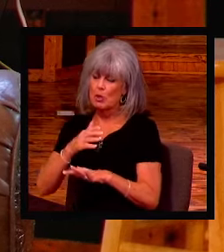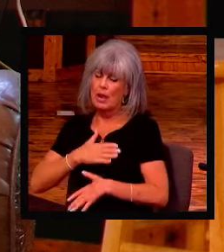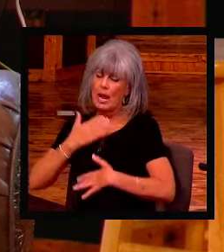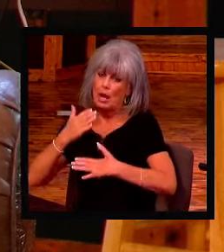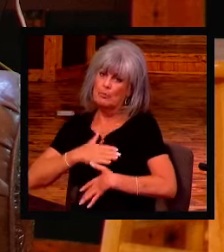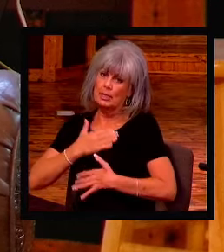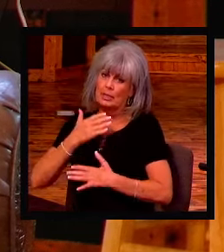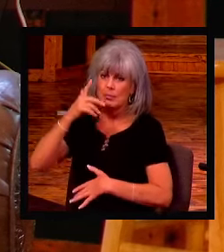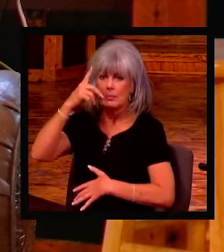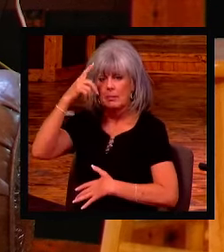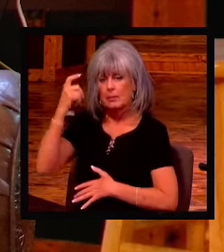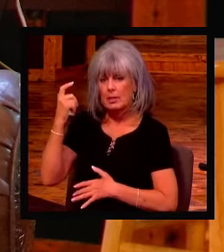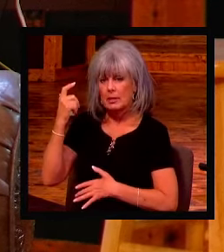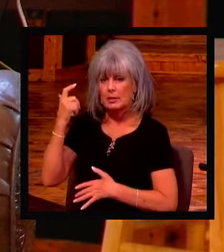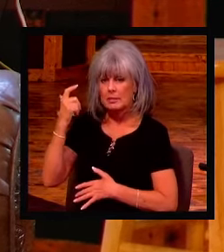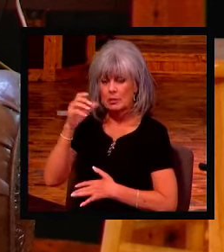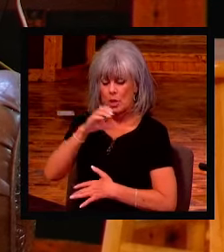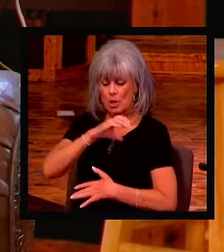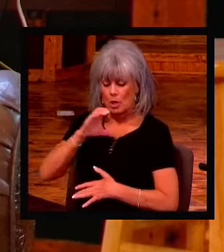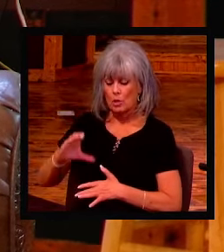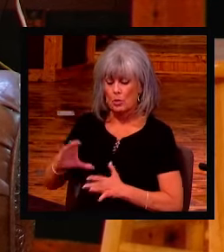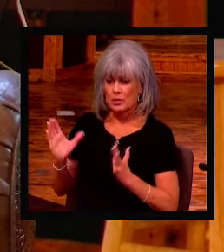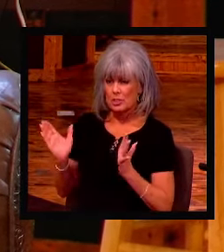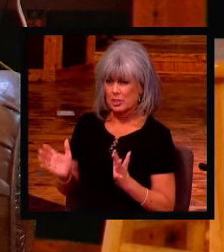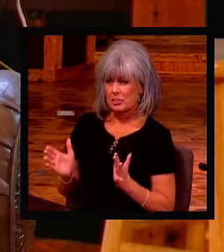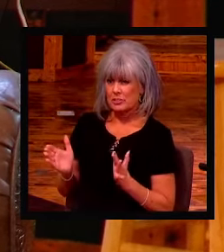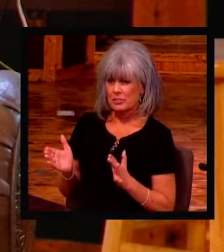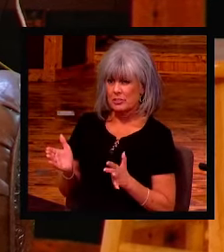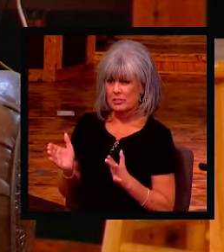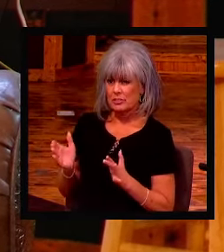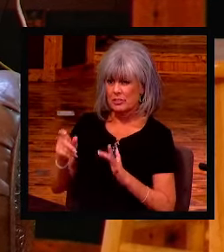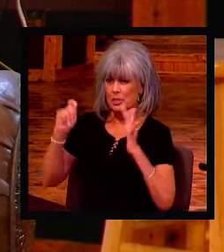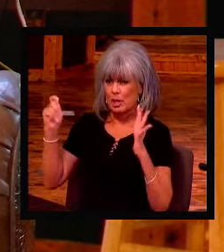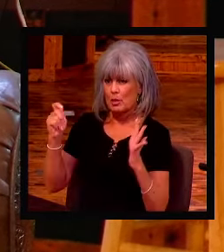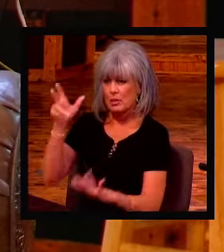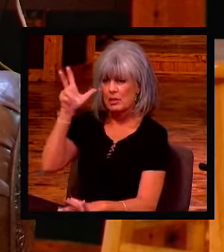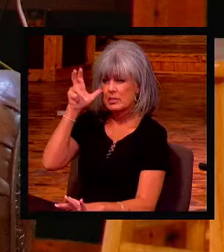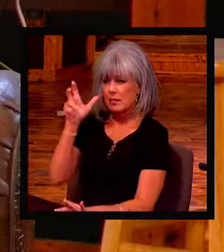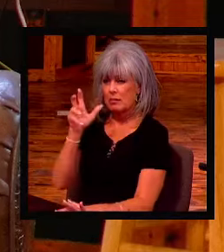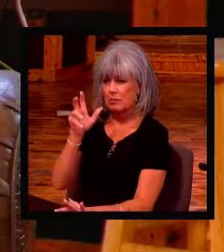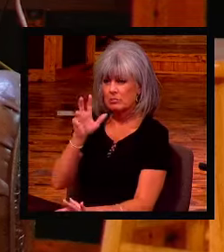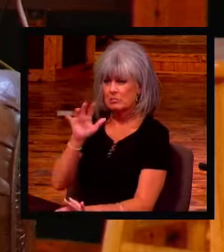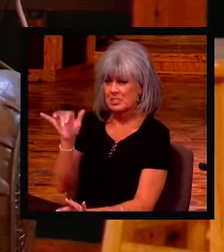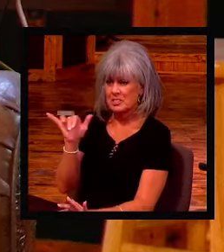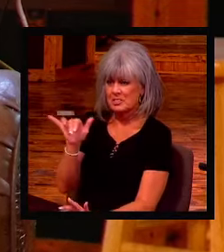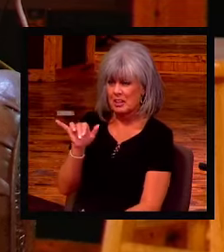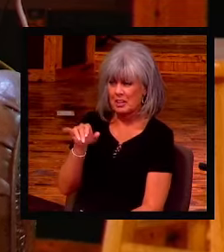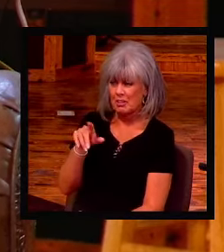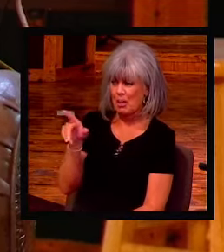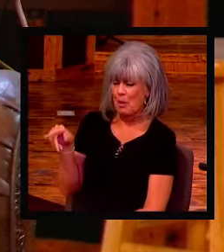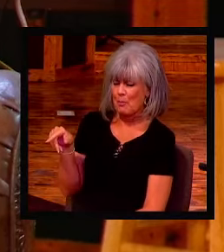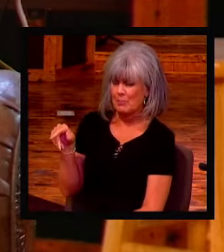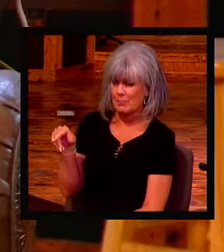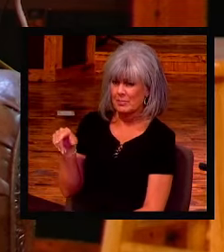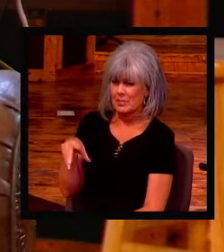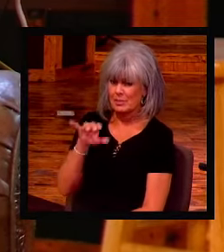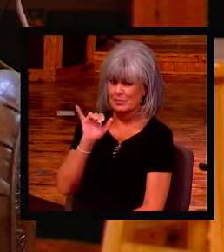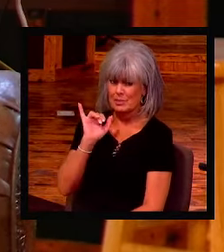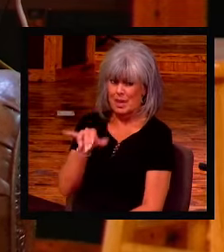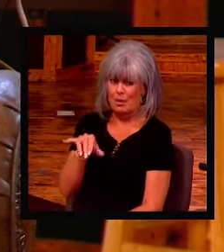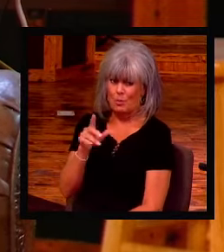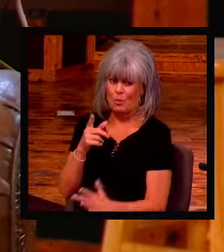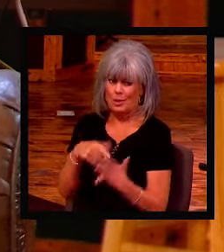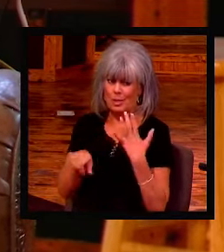Christians celebrate the devil just like they do. So Is that what you want to do? Is